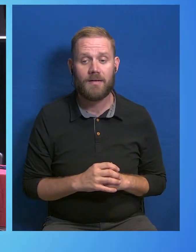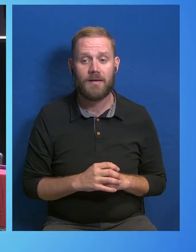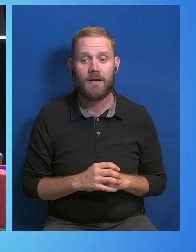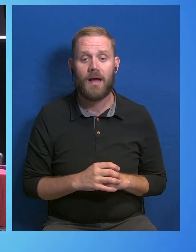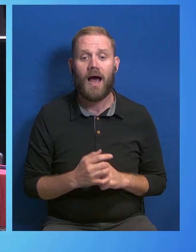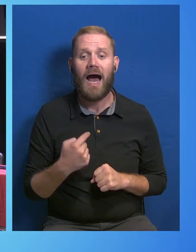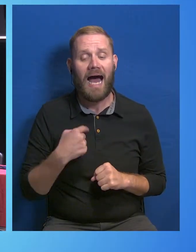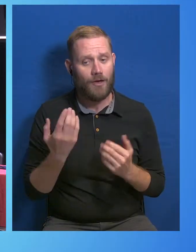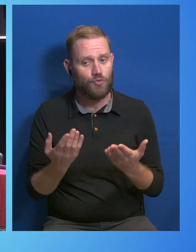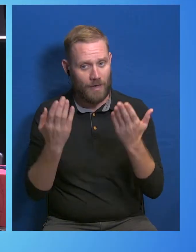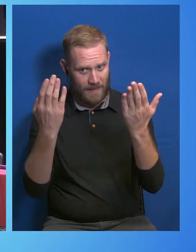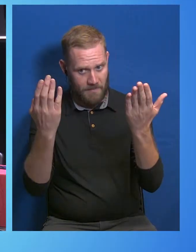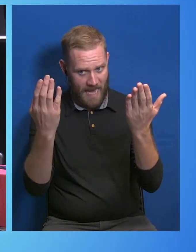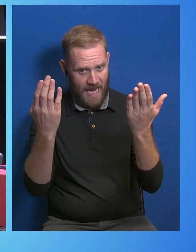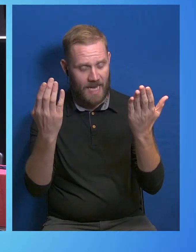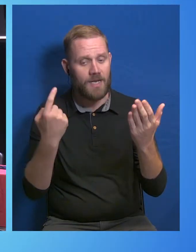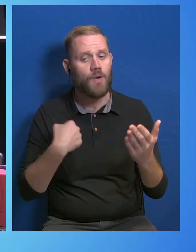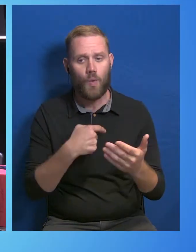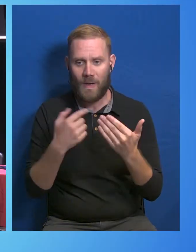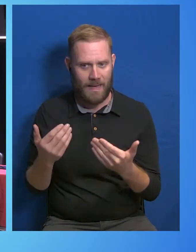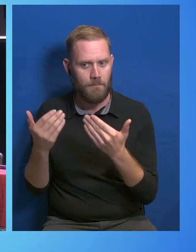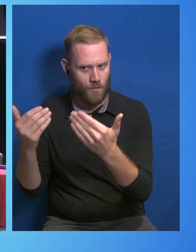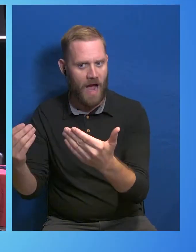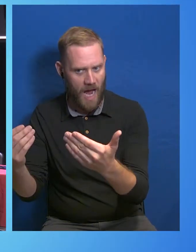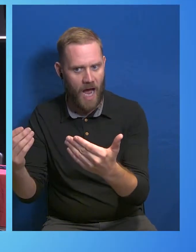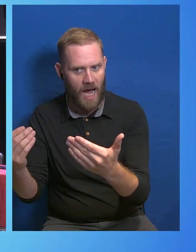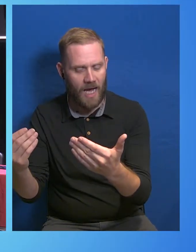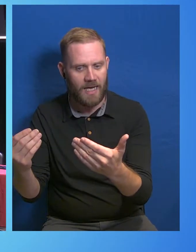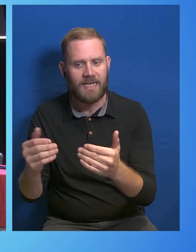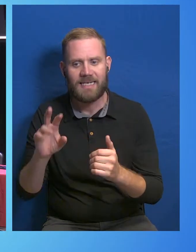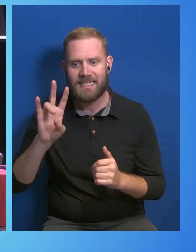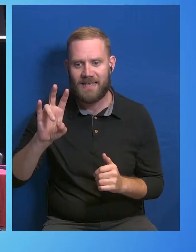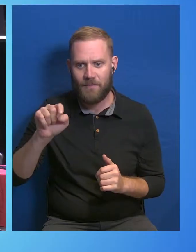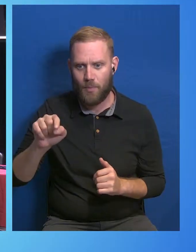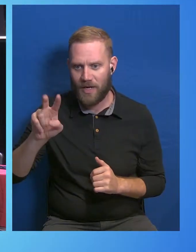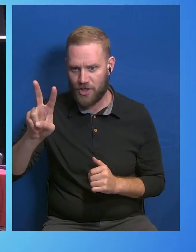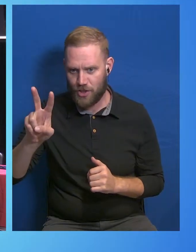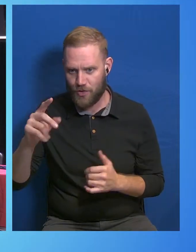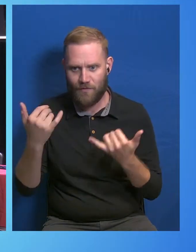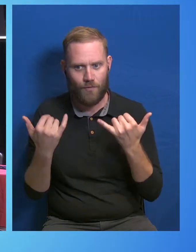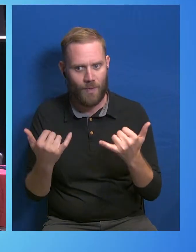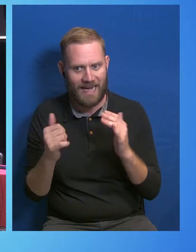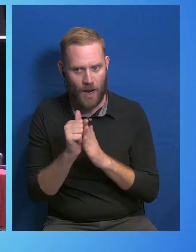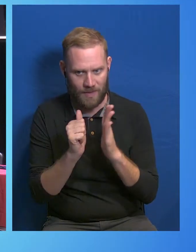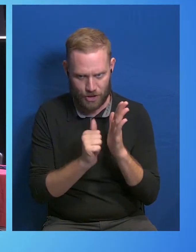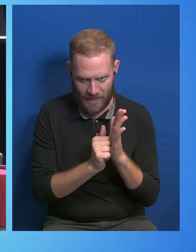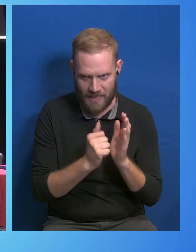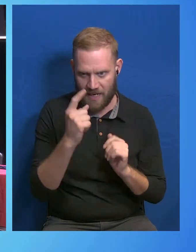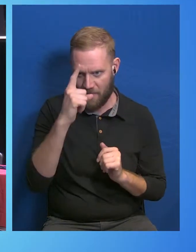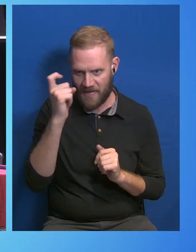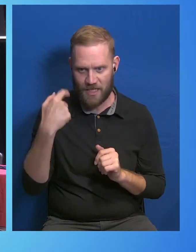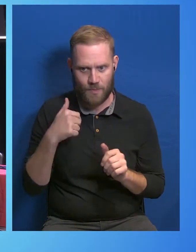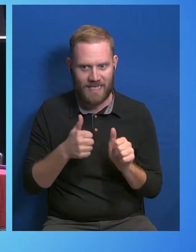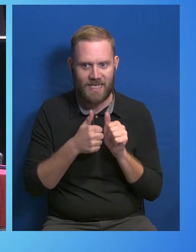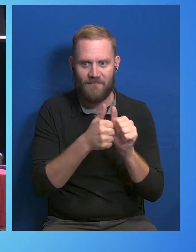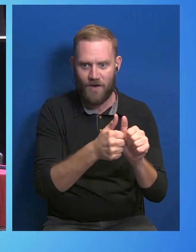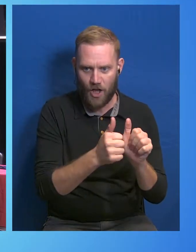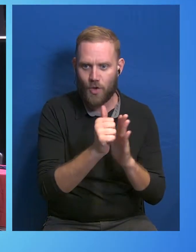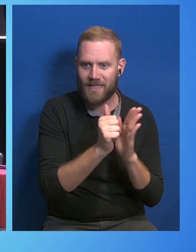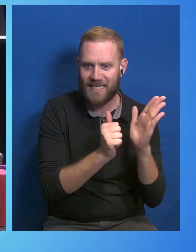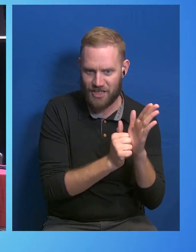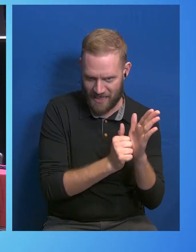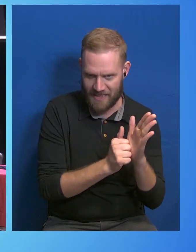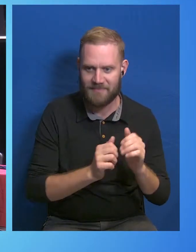I would recommend that we move on to 7.2 at this time because we do need to comply with the agenda as